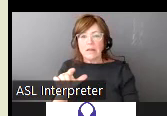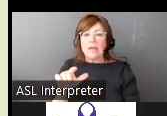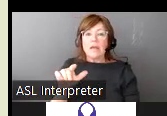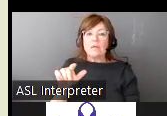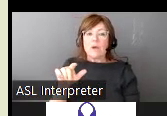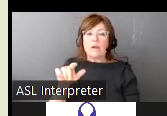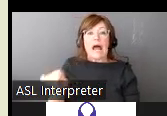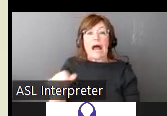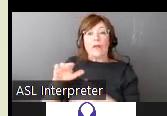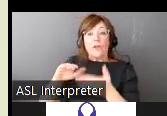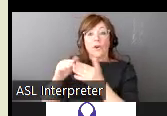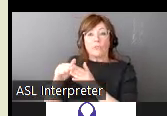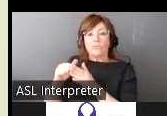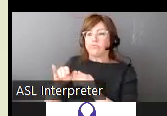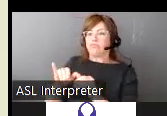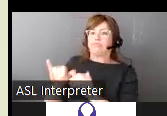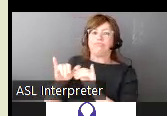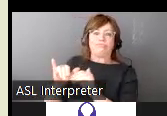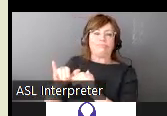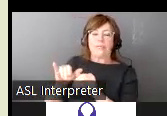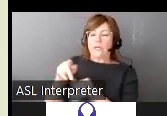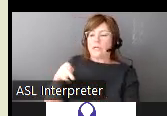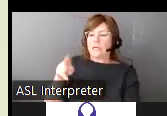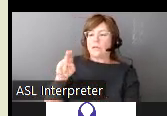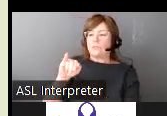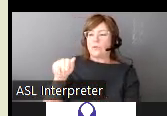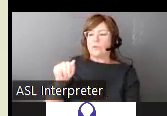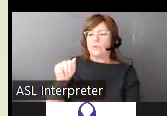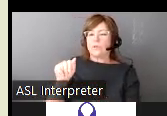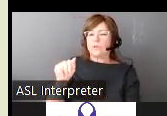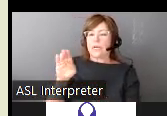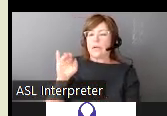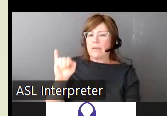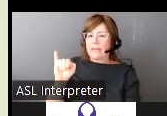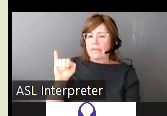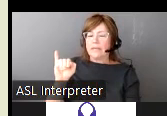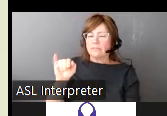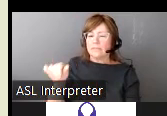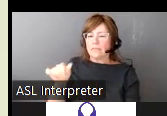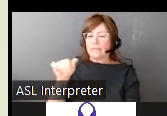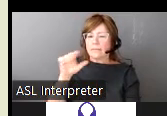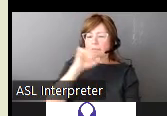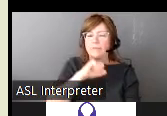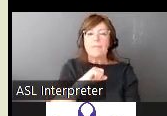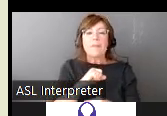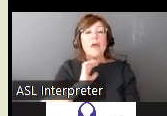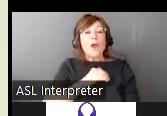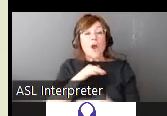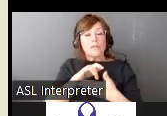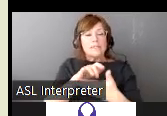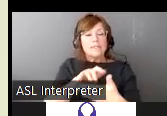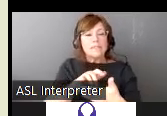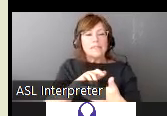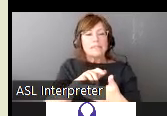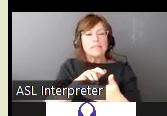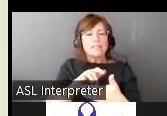communities. The objective of our study is to examine participants' perceptions of the risk